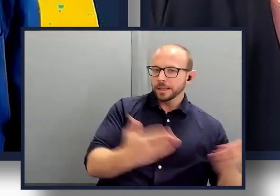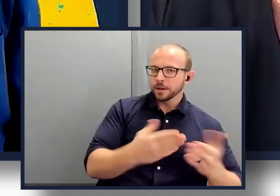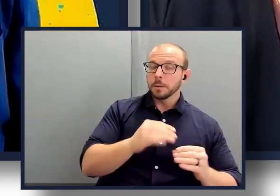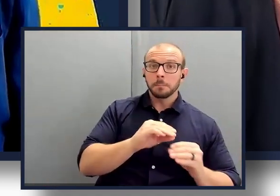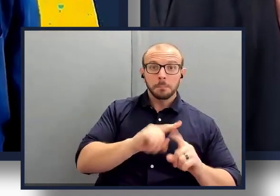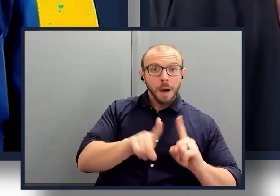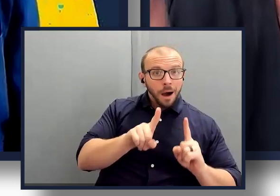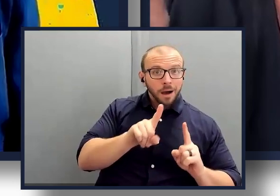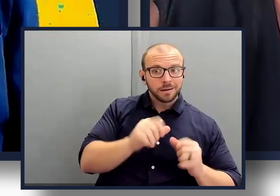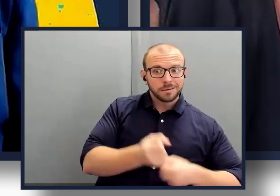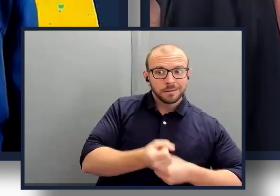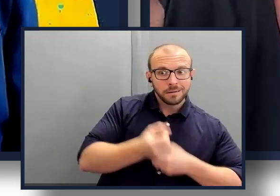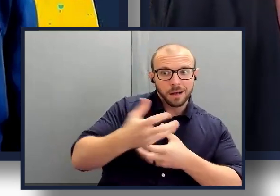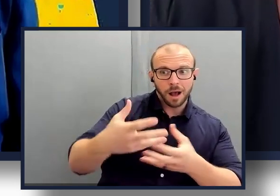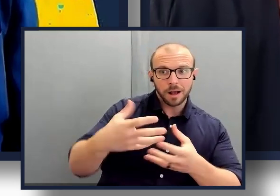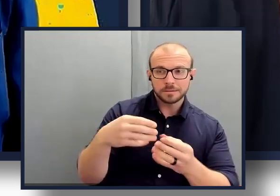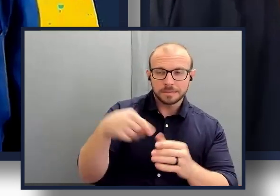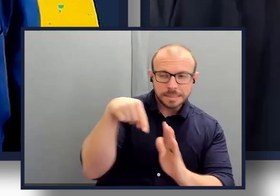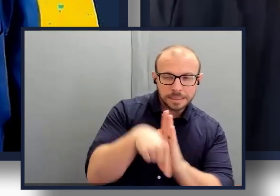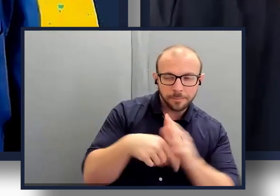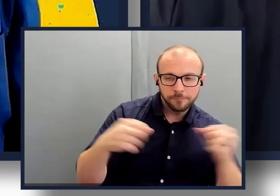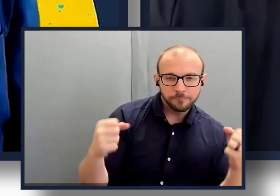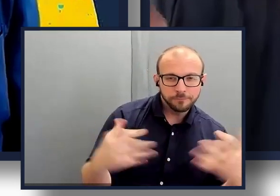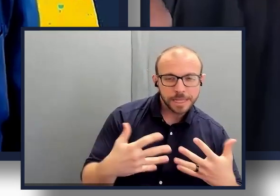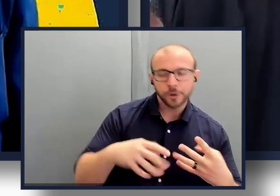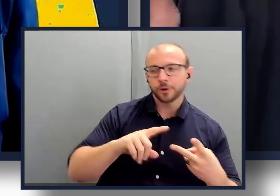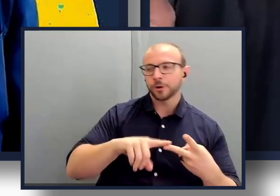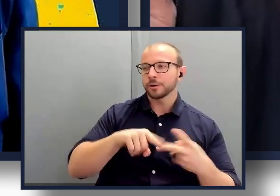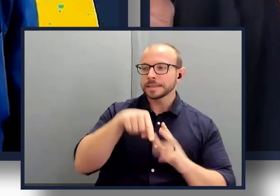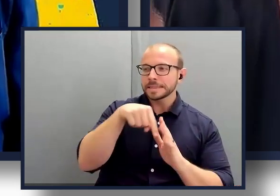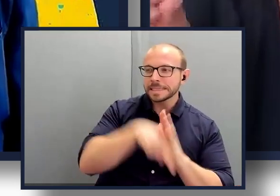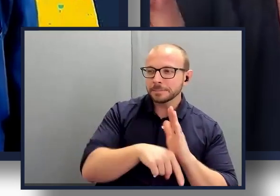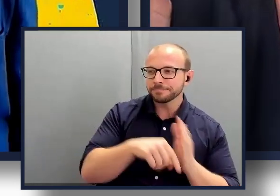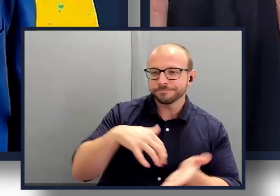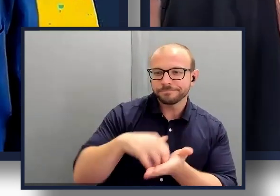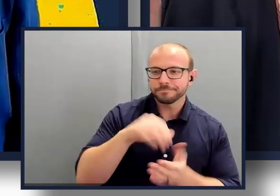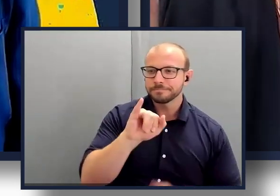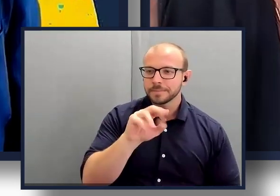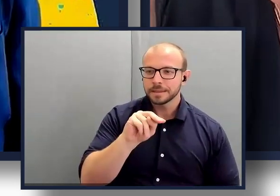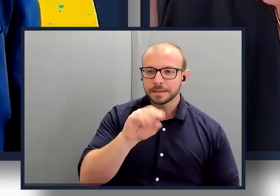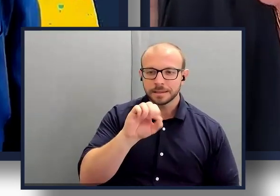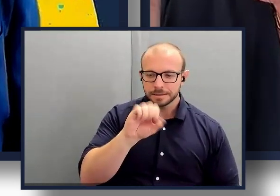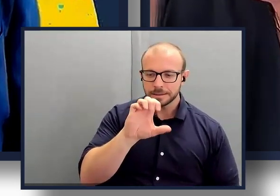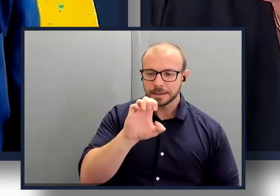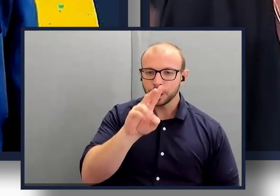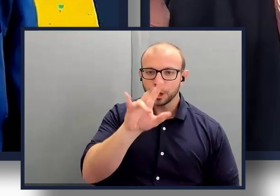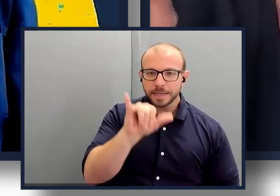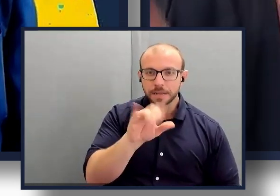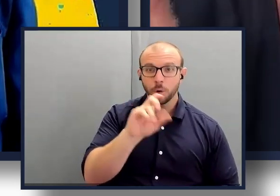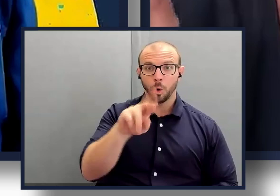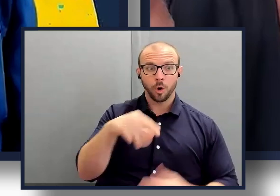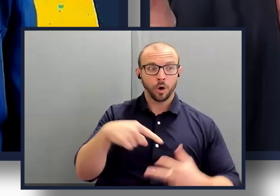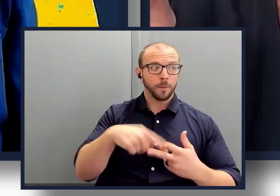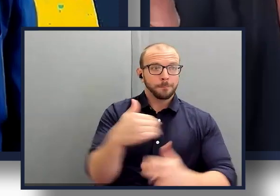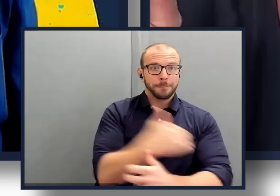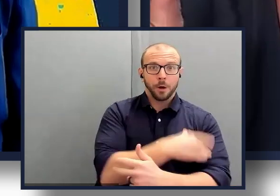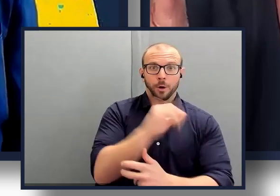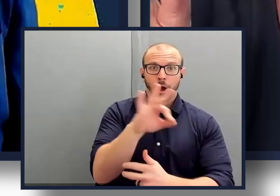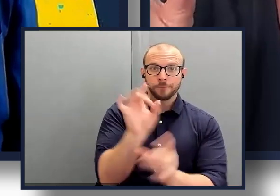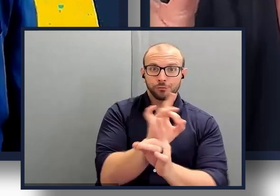deep uncertainty. Never estimate the power of a crisis, whether it's real or